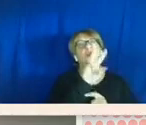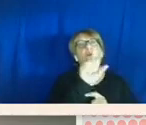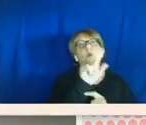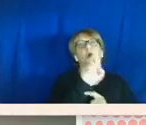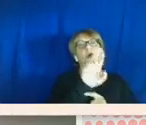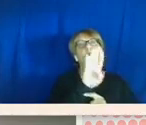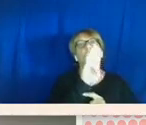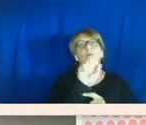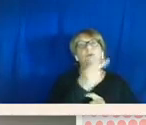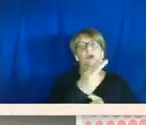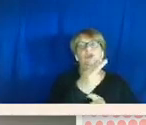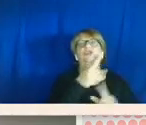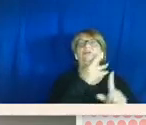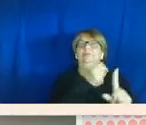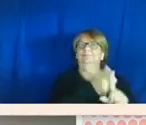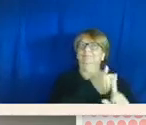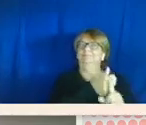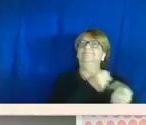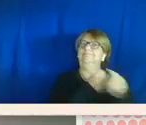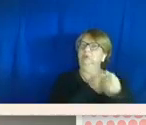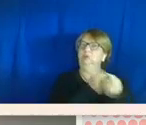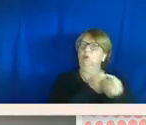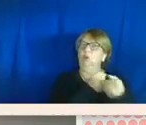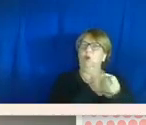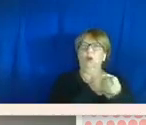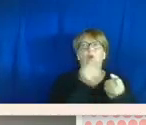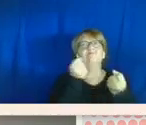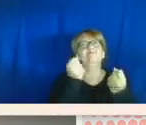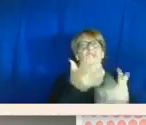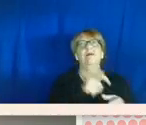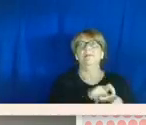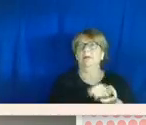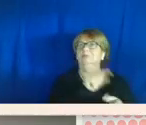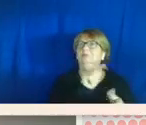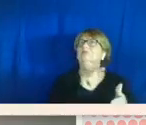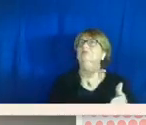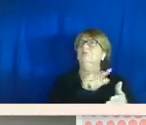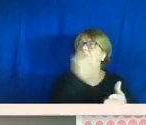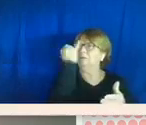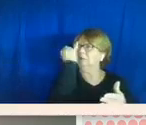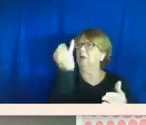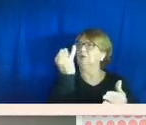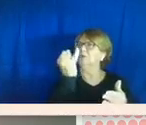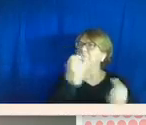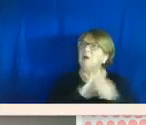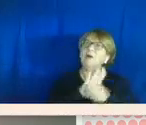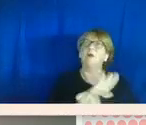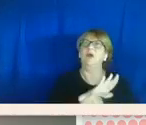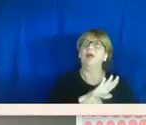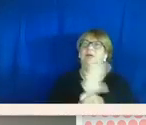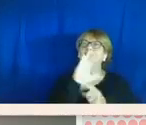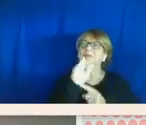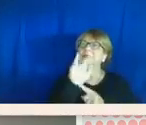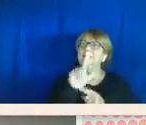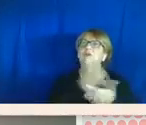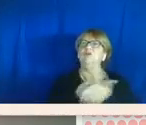He endorsed on multiple occasions the notion of a comprehensive civil rights